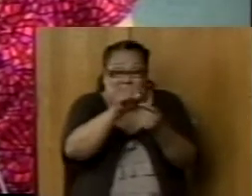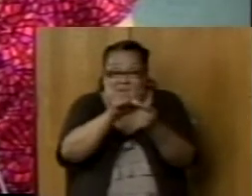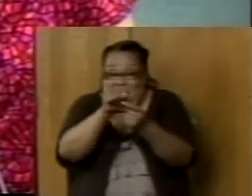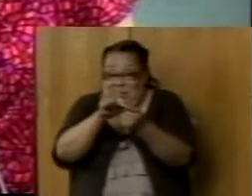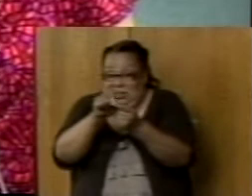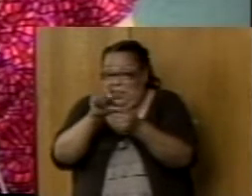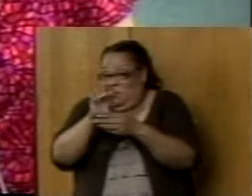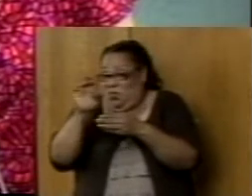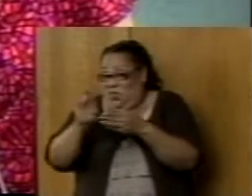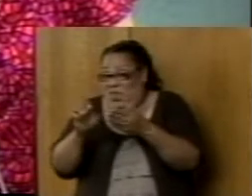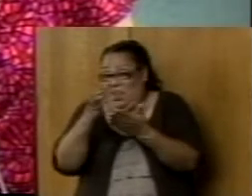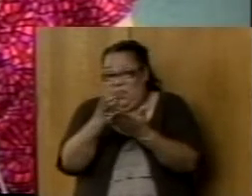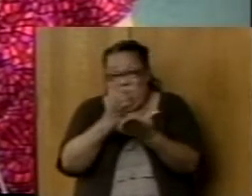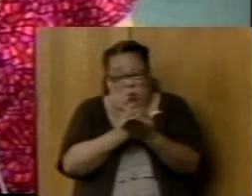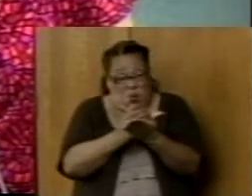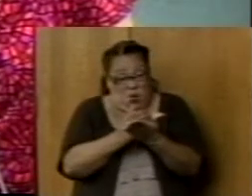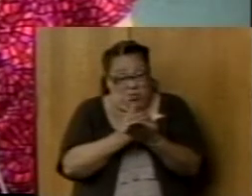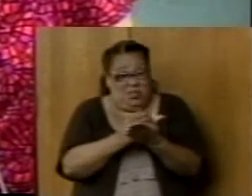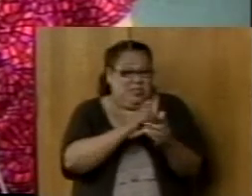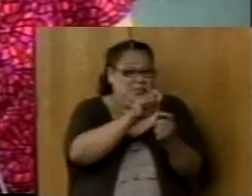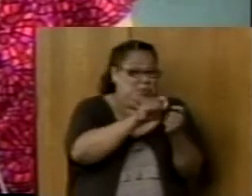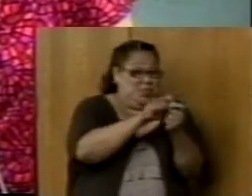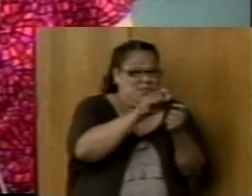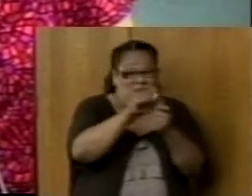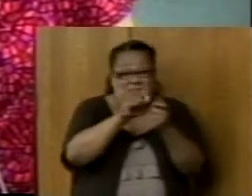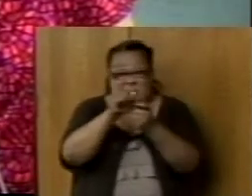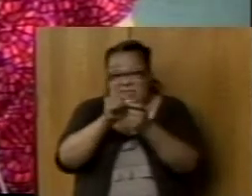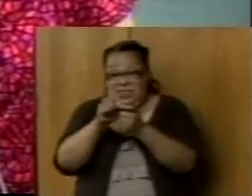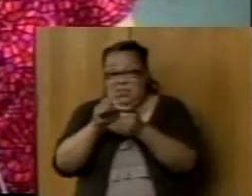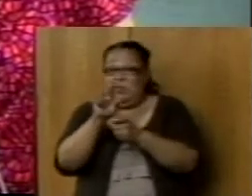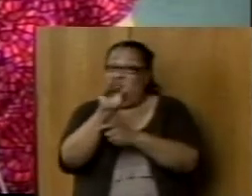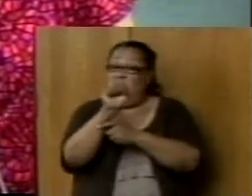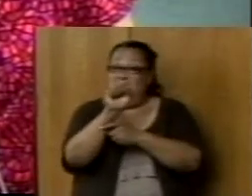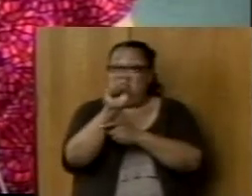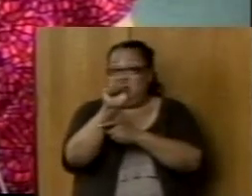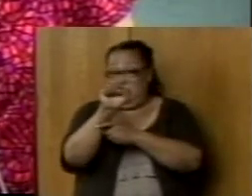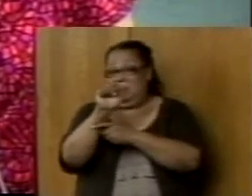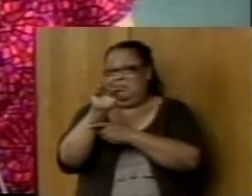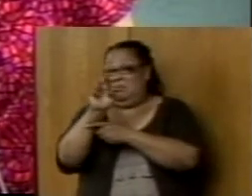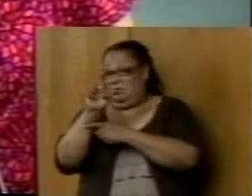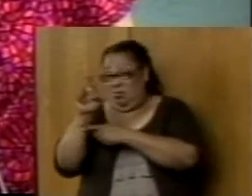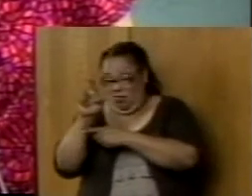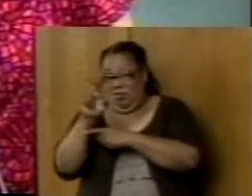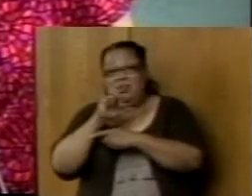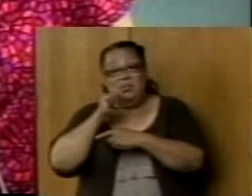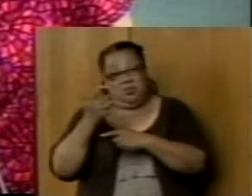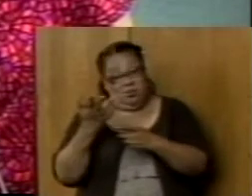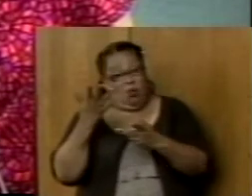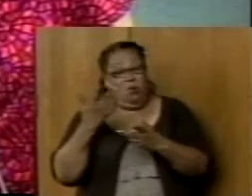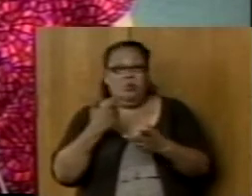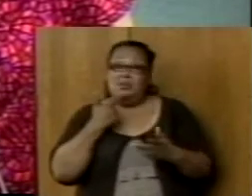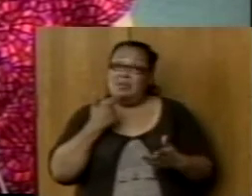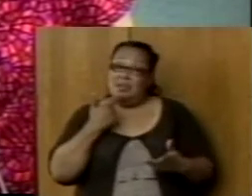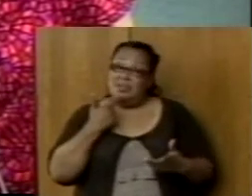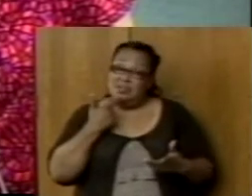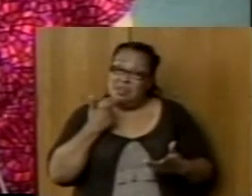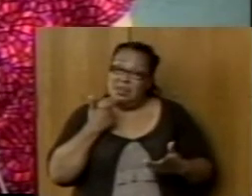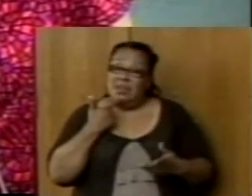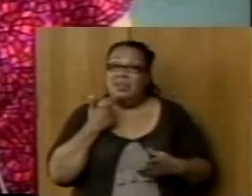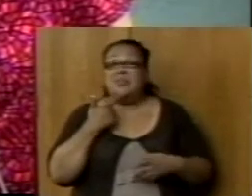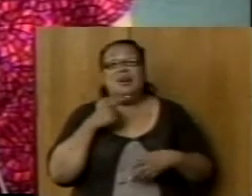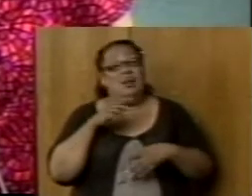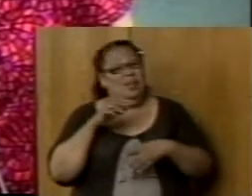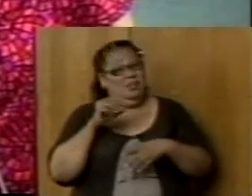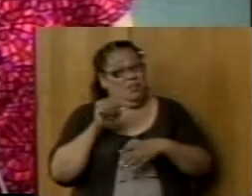end of course. It has the specificity for STAR. And so as I mentioned to you, our facilitators,